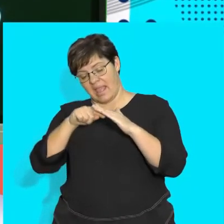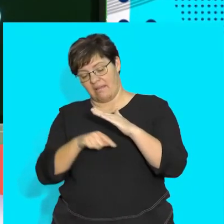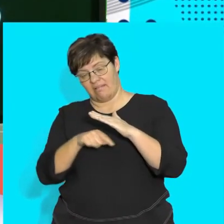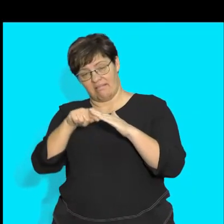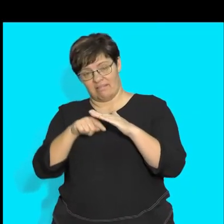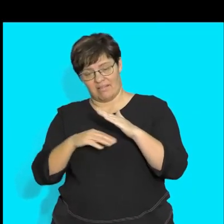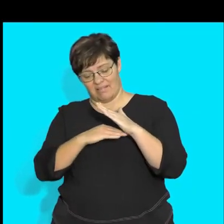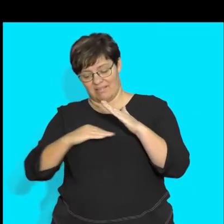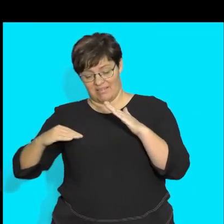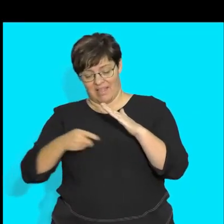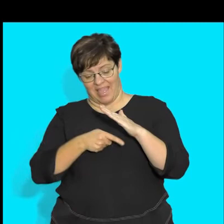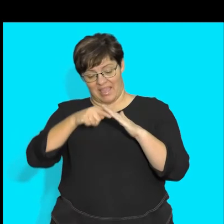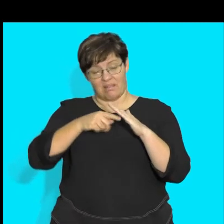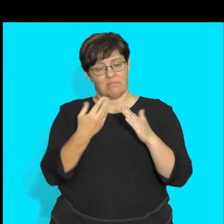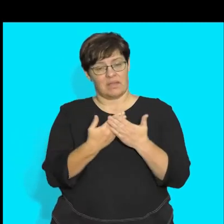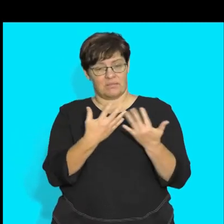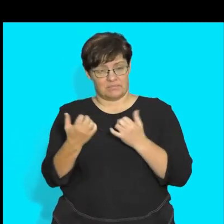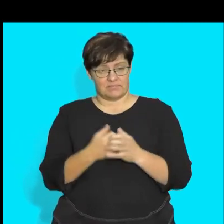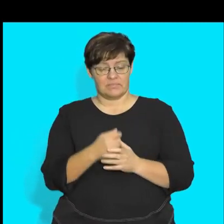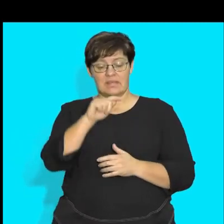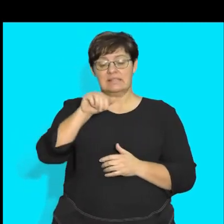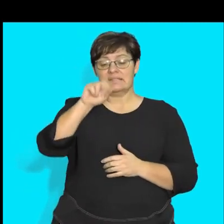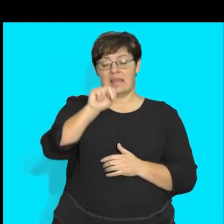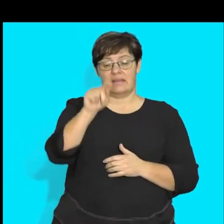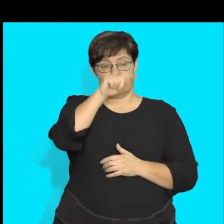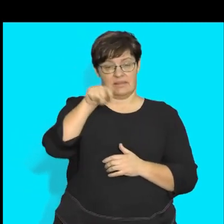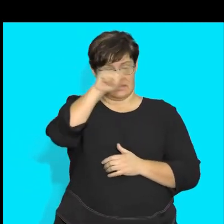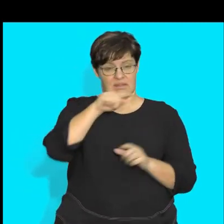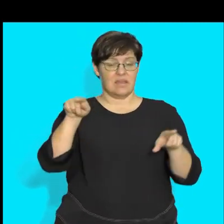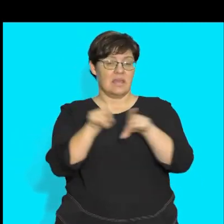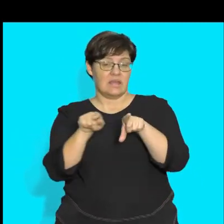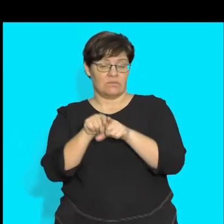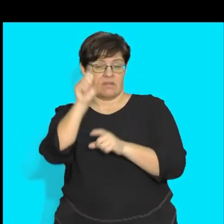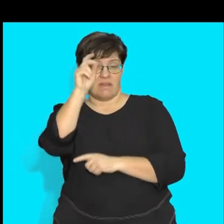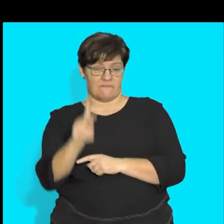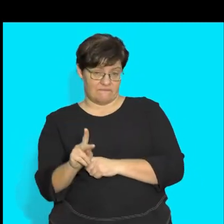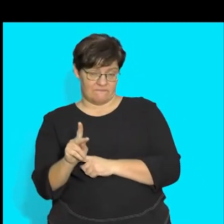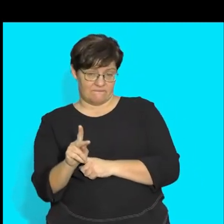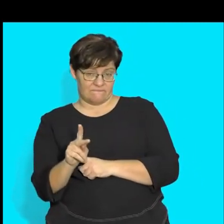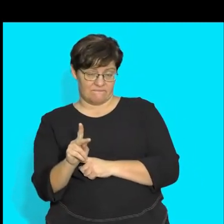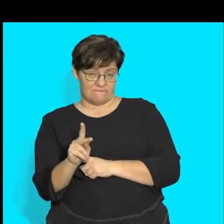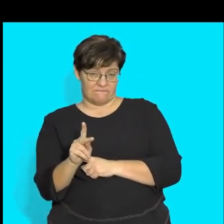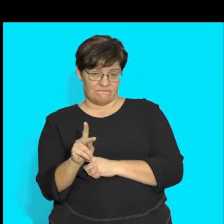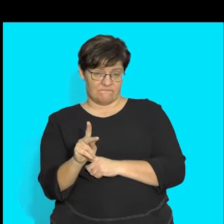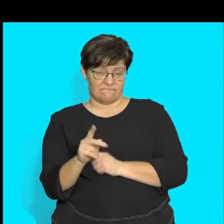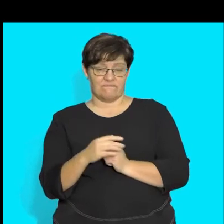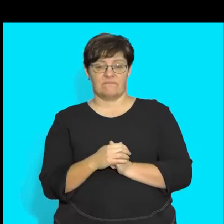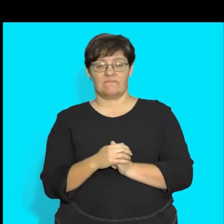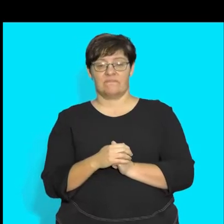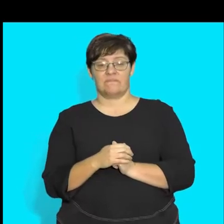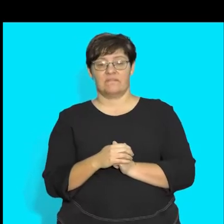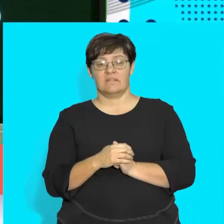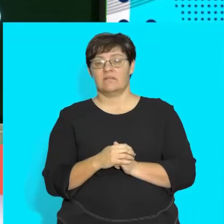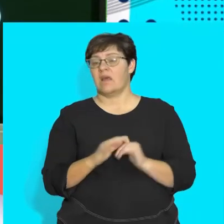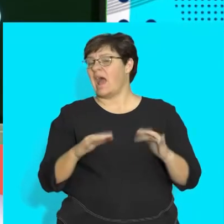inclination. And so let's do that. Tan theta is equal to a half. Tan theta is equal to my gradient.